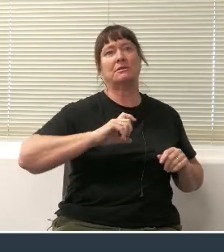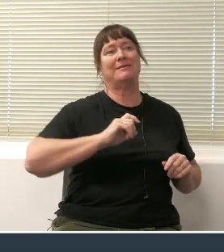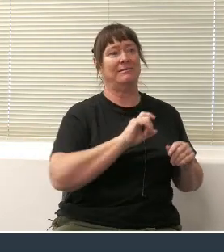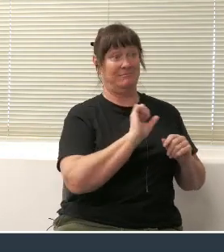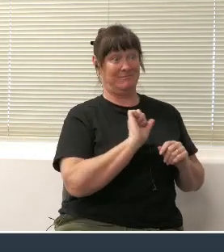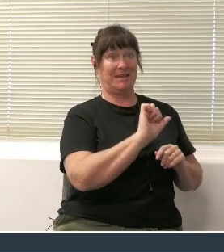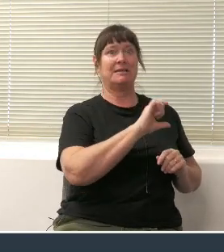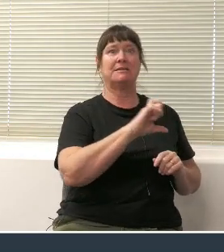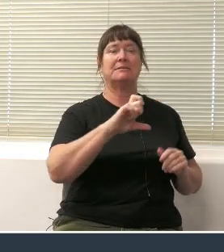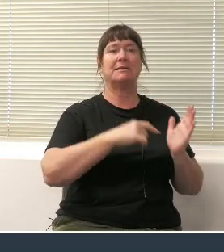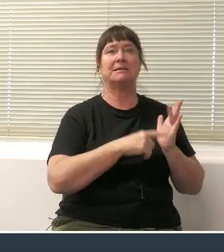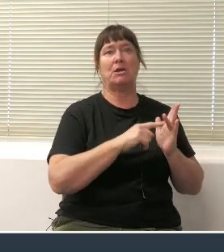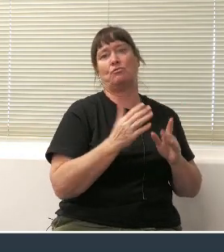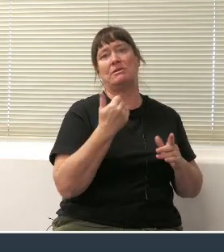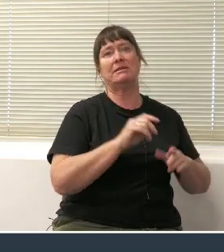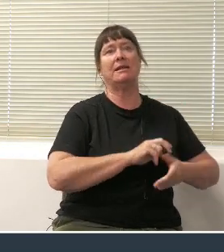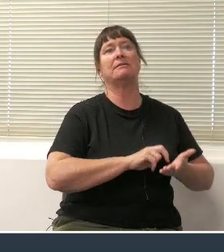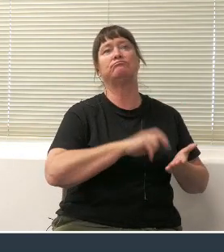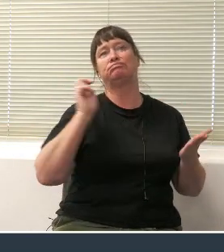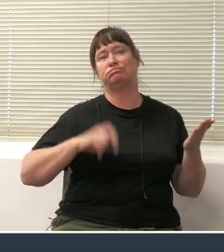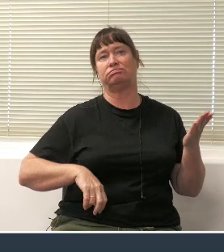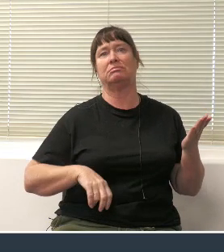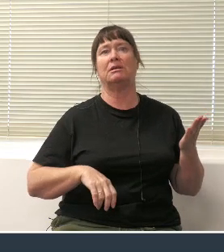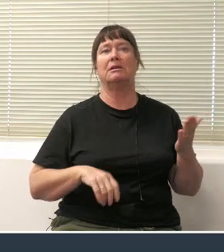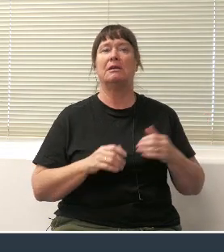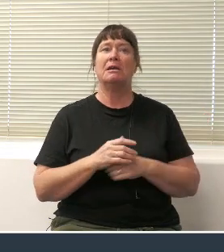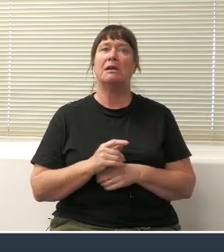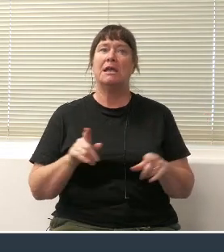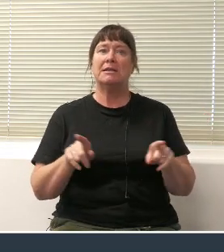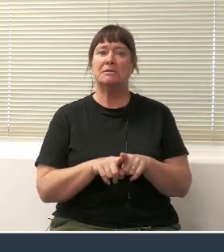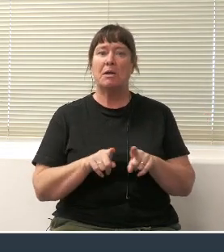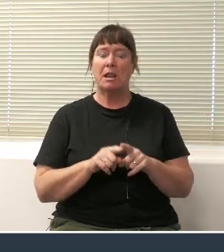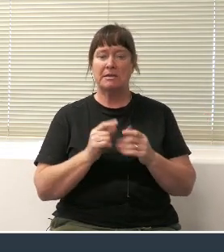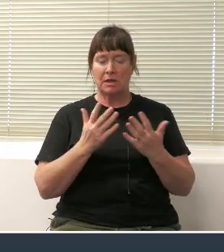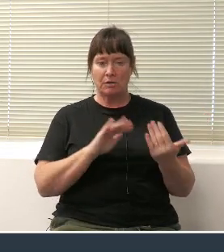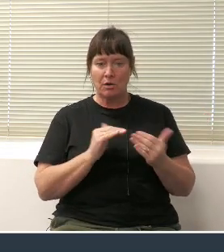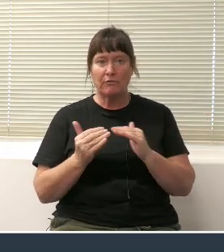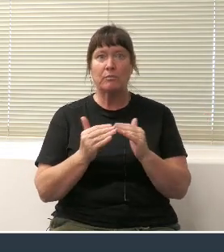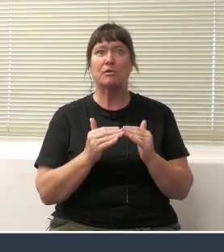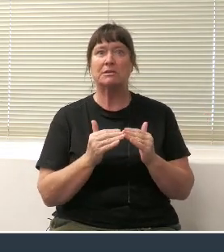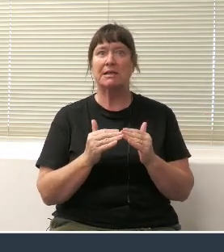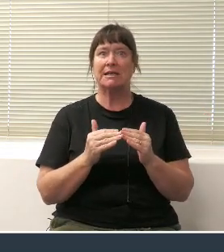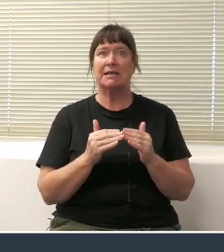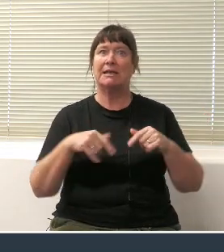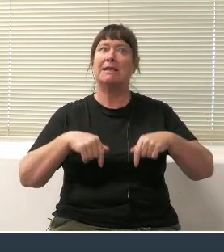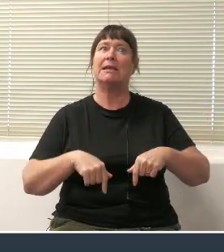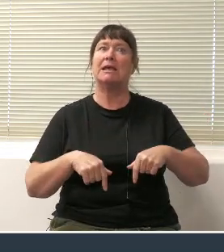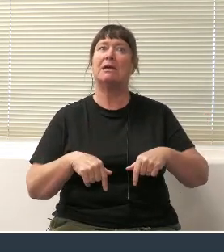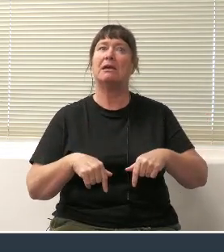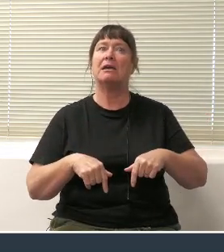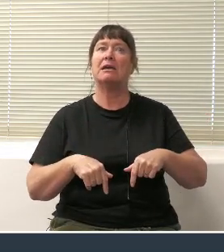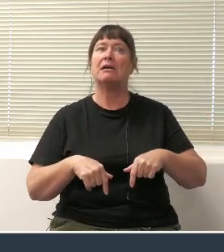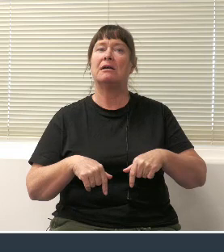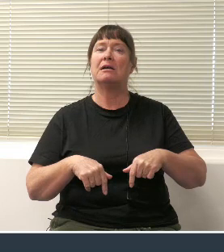CCTO, I think, have just quit. And closer to home, there's a lot of our community who don't